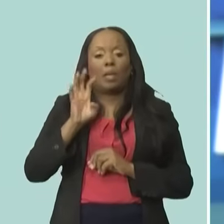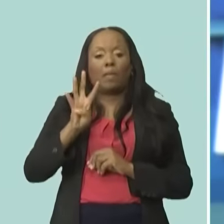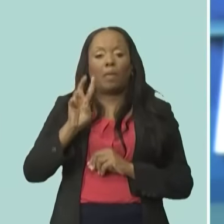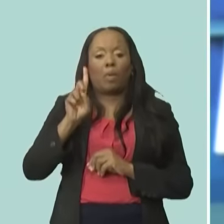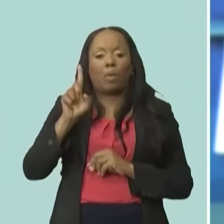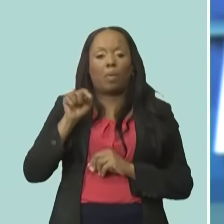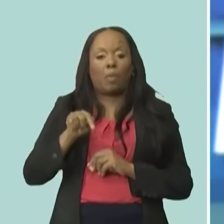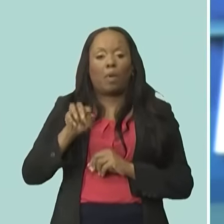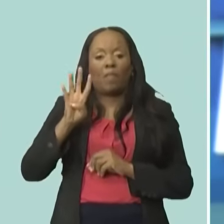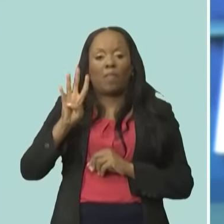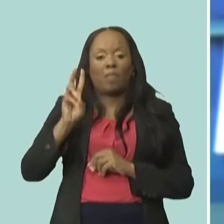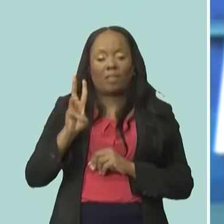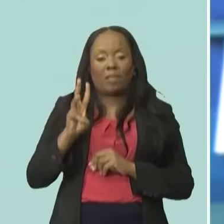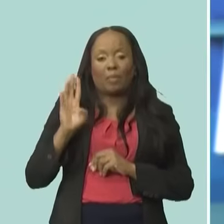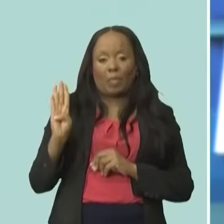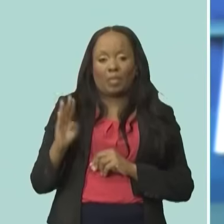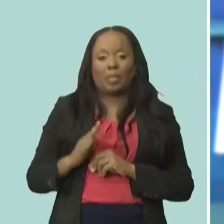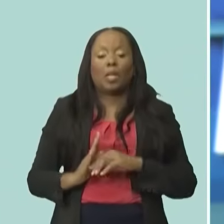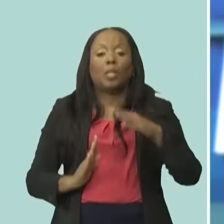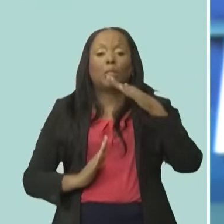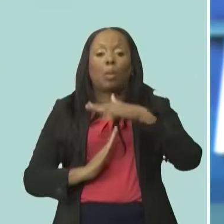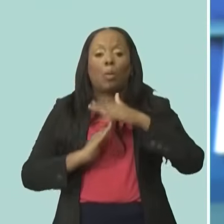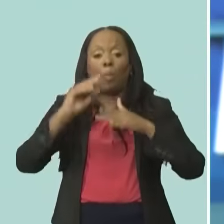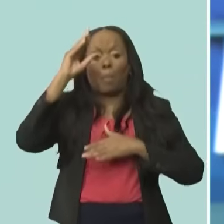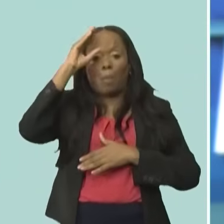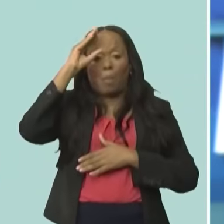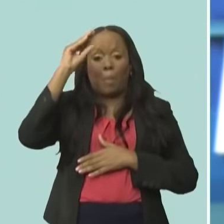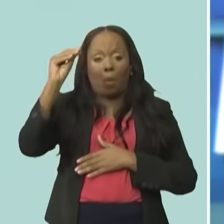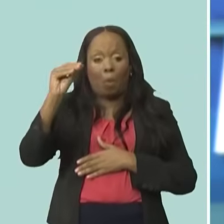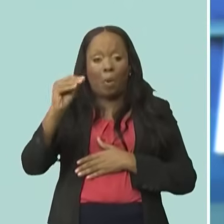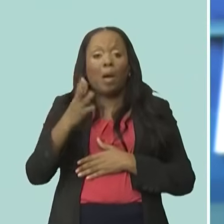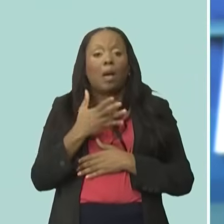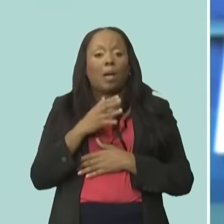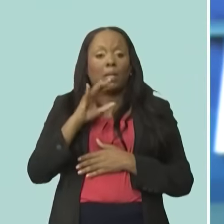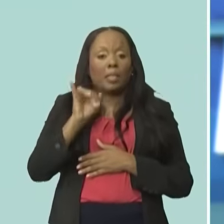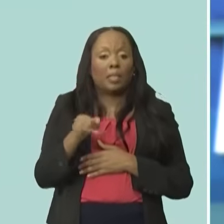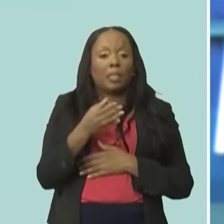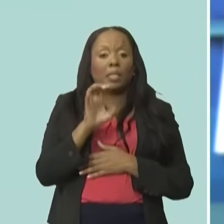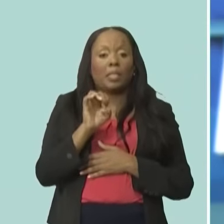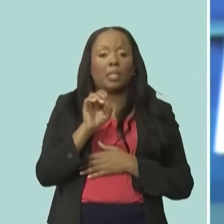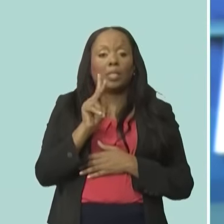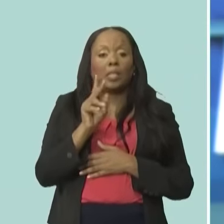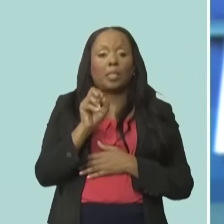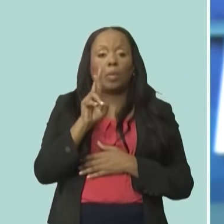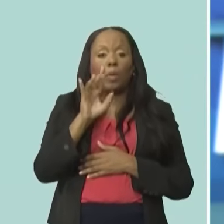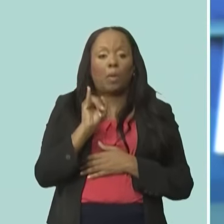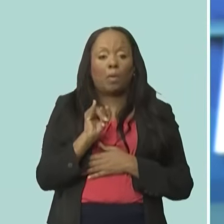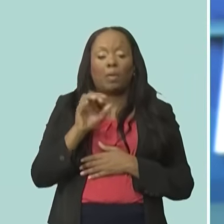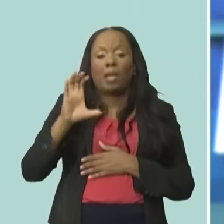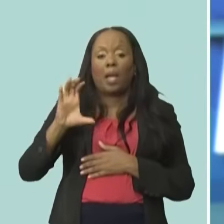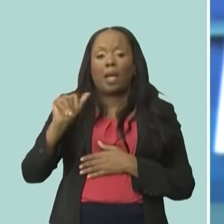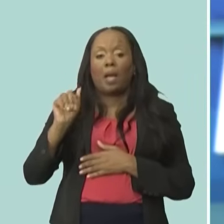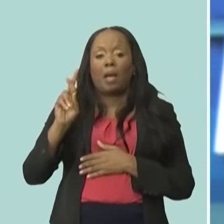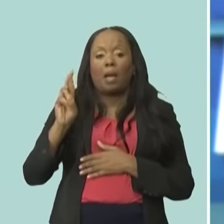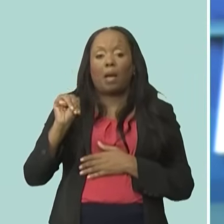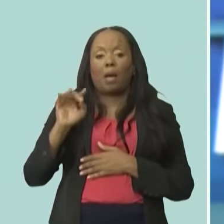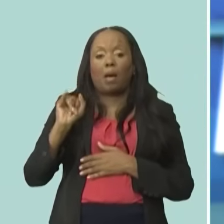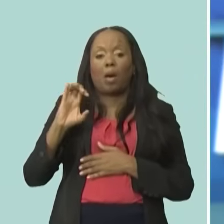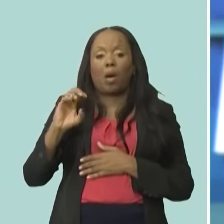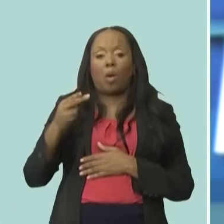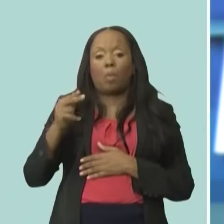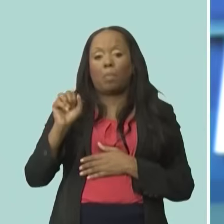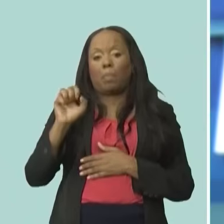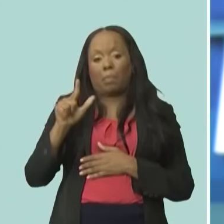241.46 with a B. Meanwhile, top boy and second overall achiever is Jacori Giovanni Carmichael from St.